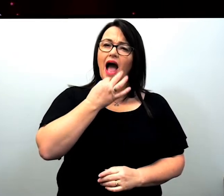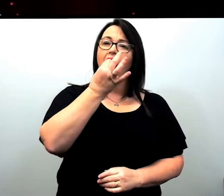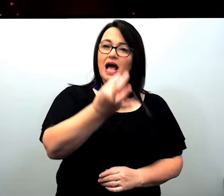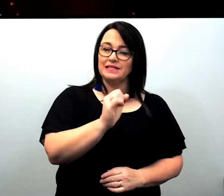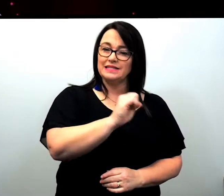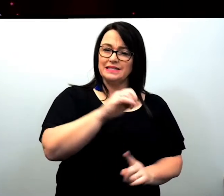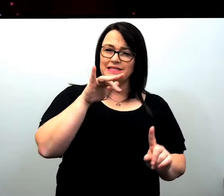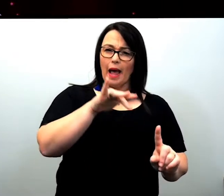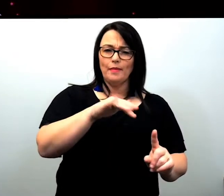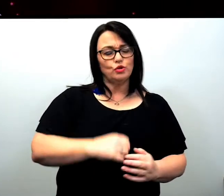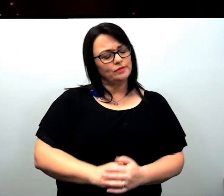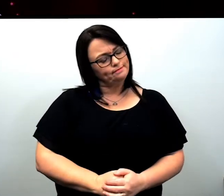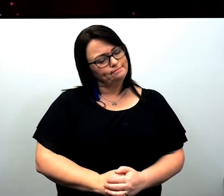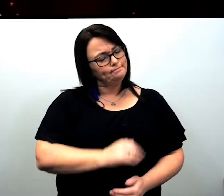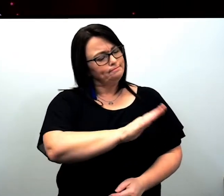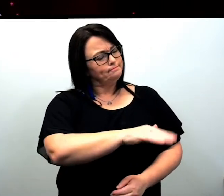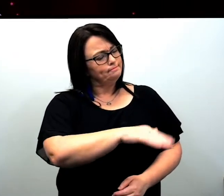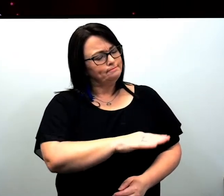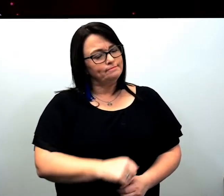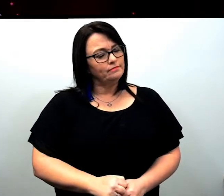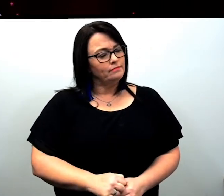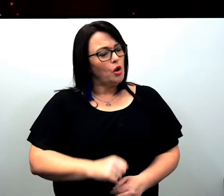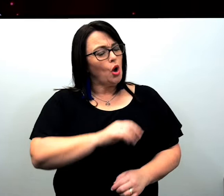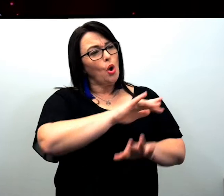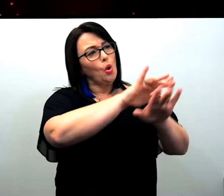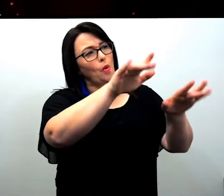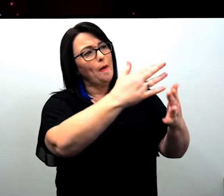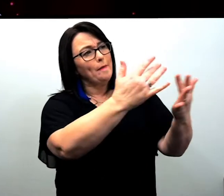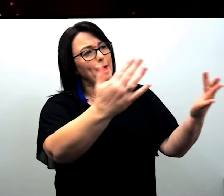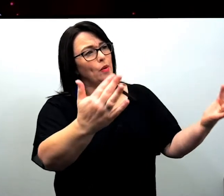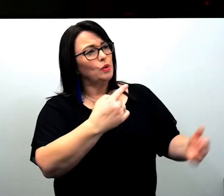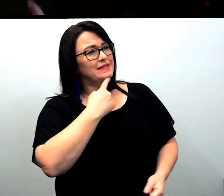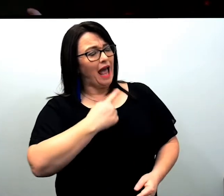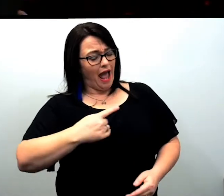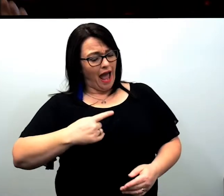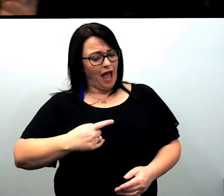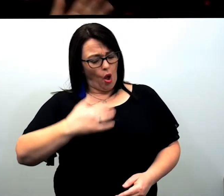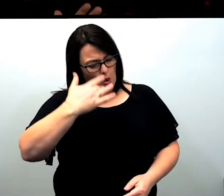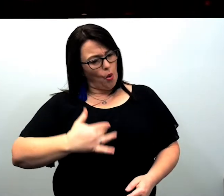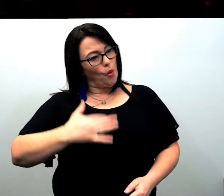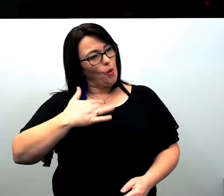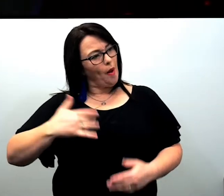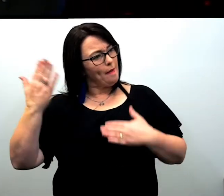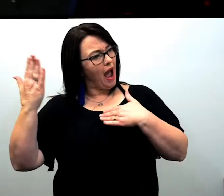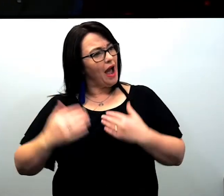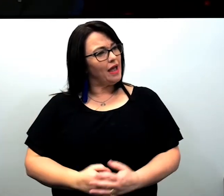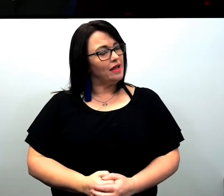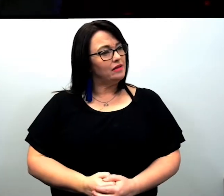I am? Who the Son of Man is? So they said, some say John the